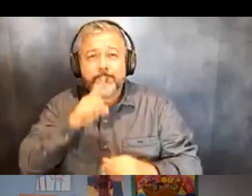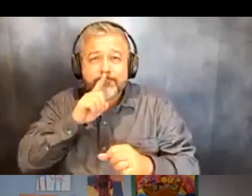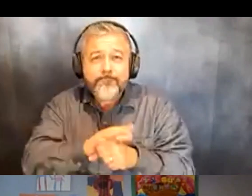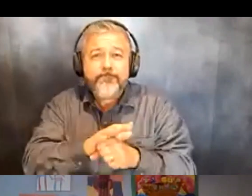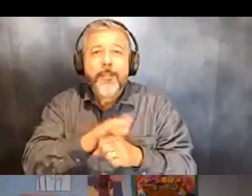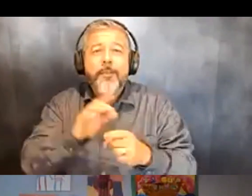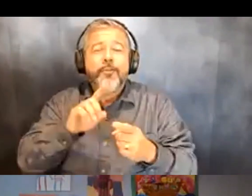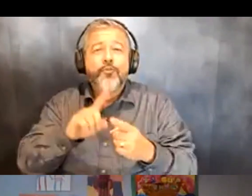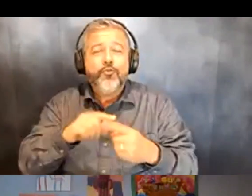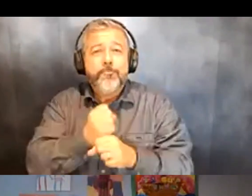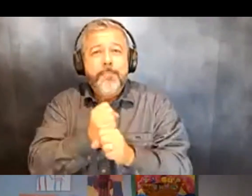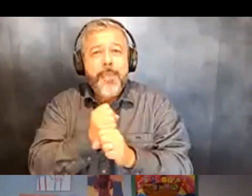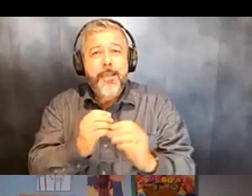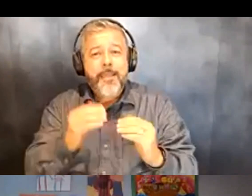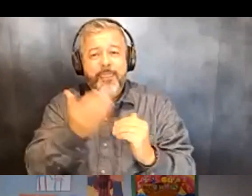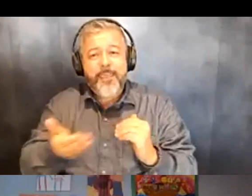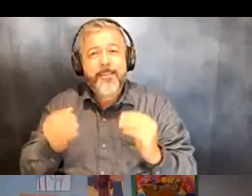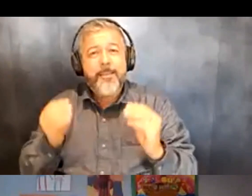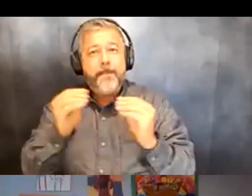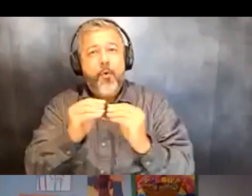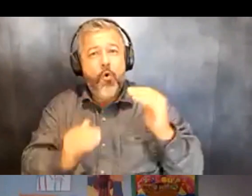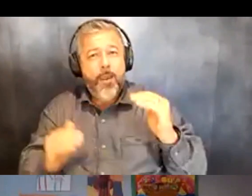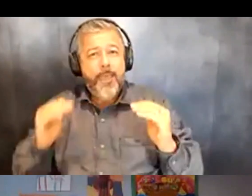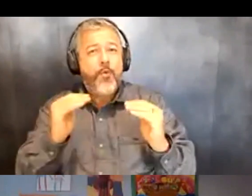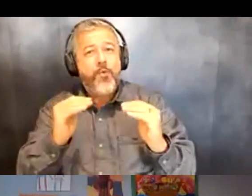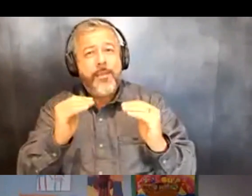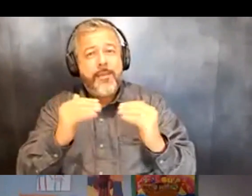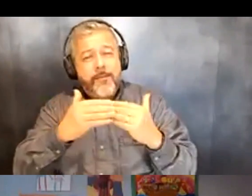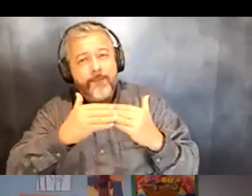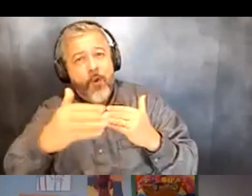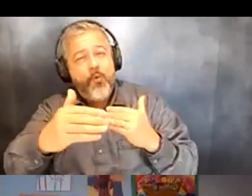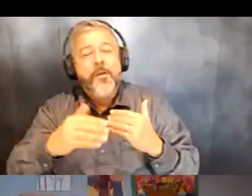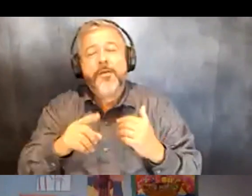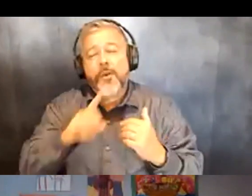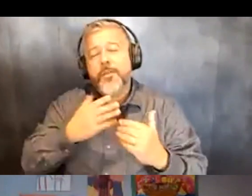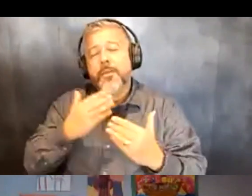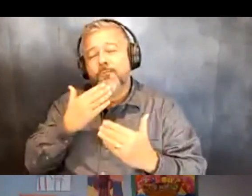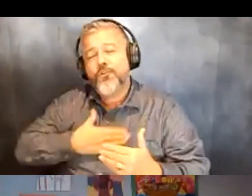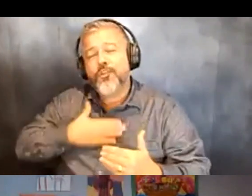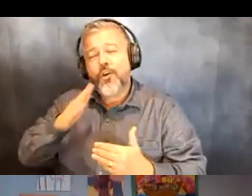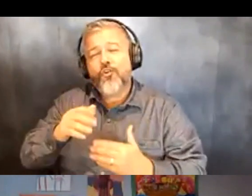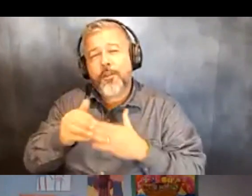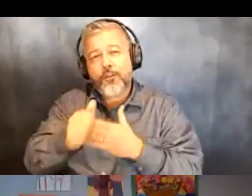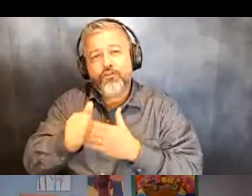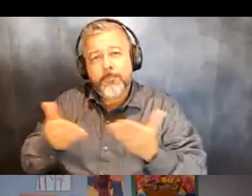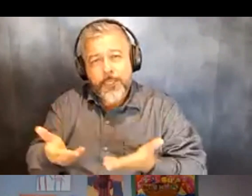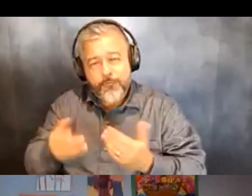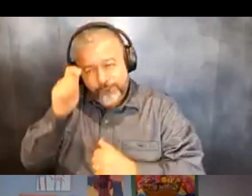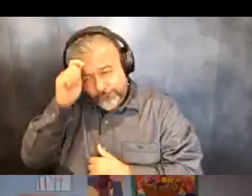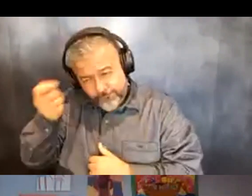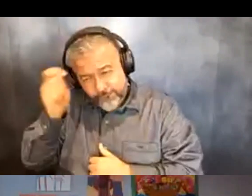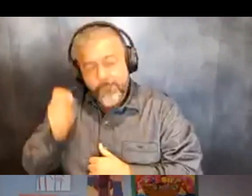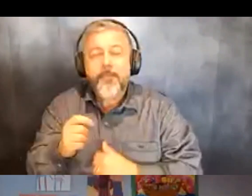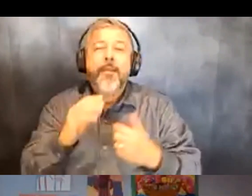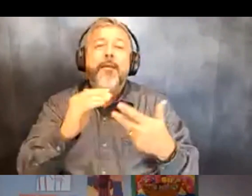equity forward. And I'm grateful for her leadership as it intersects with the work here. And then I would just want to take a moment